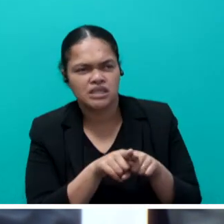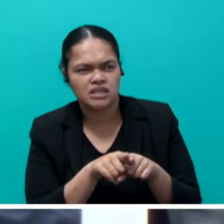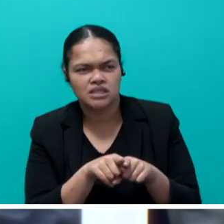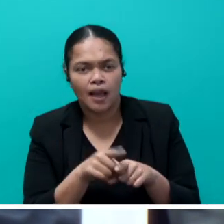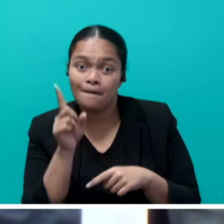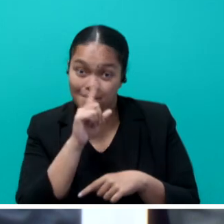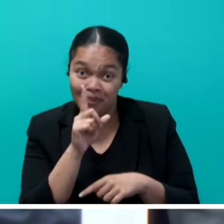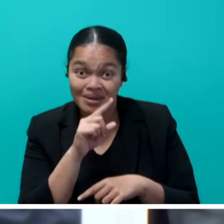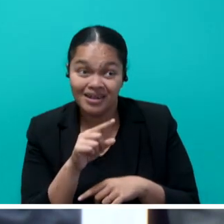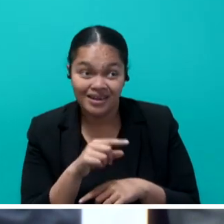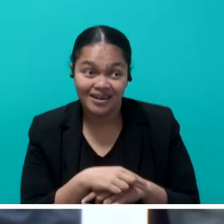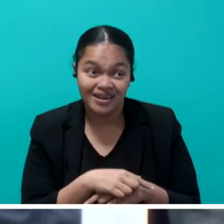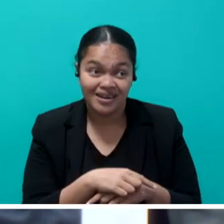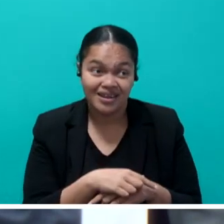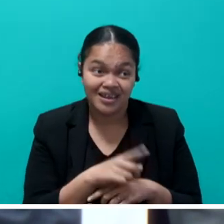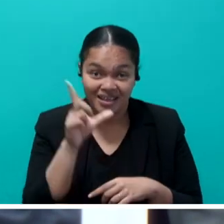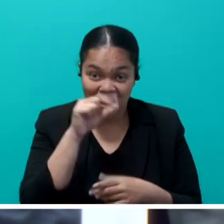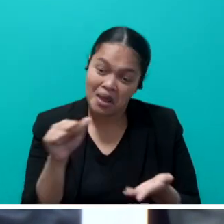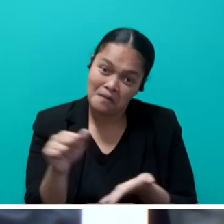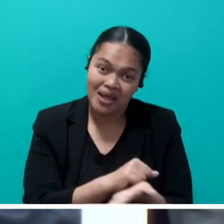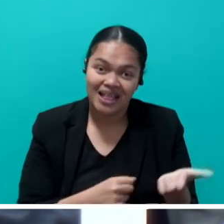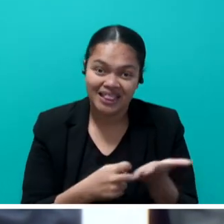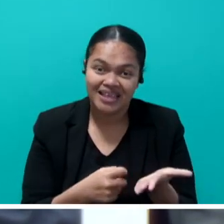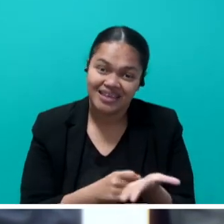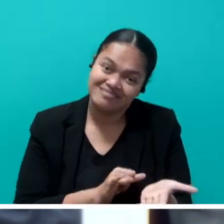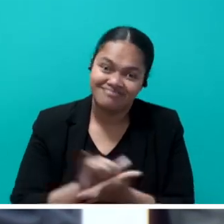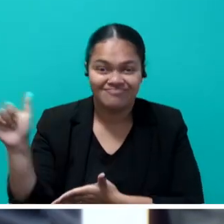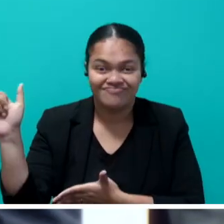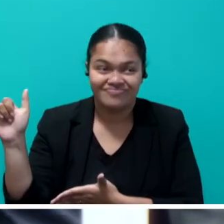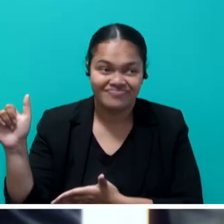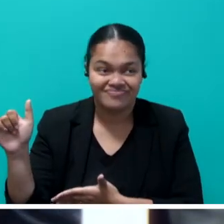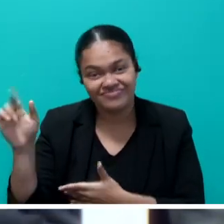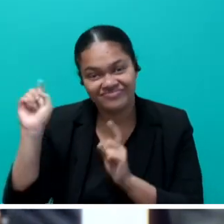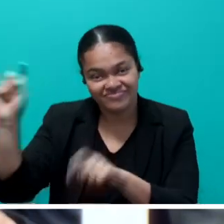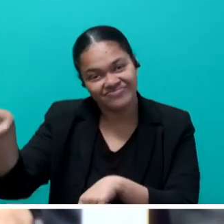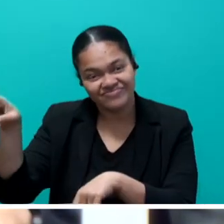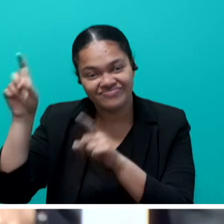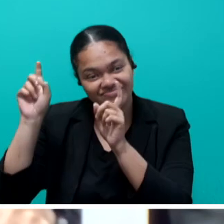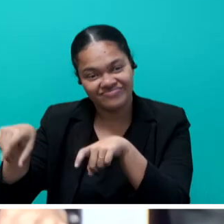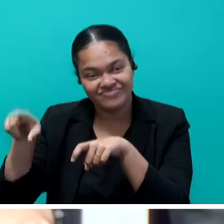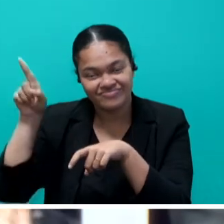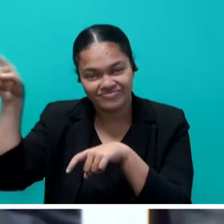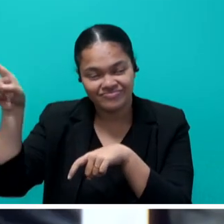people can just buy a ticket and get to Australia, New Zealand and go and live there illegally, sorry.